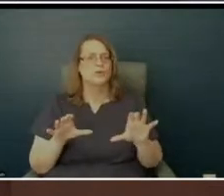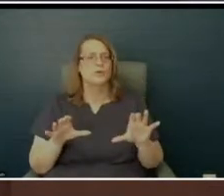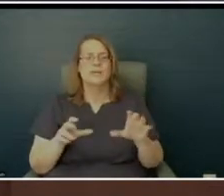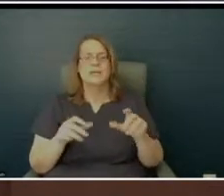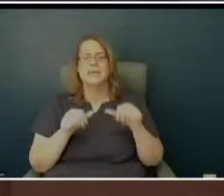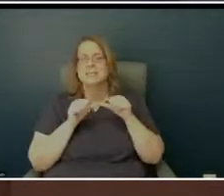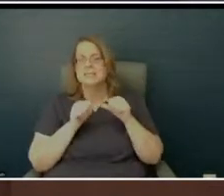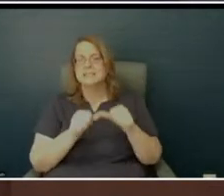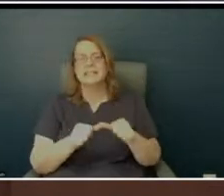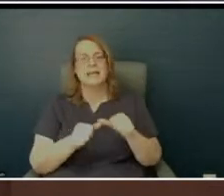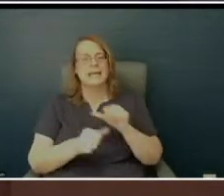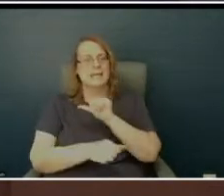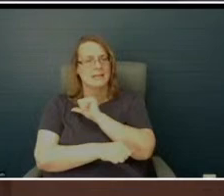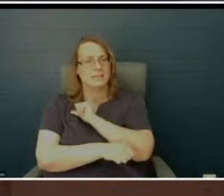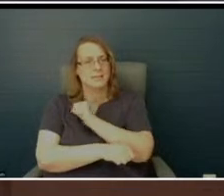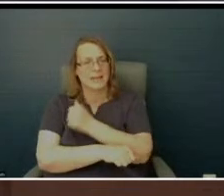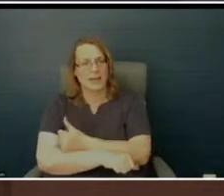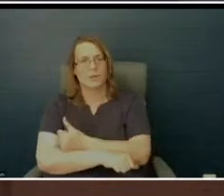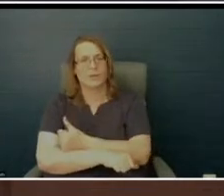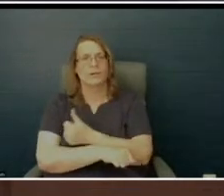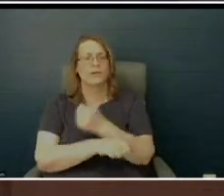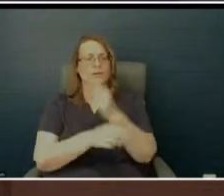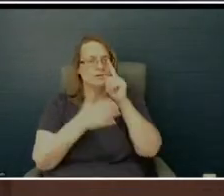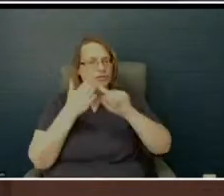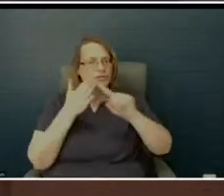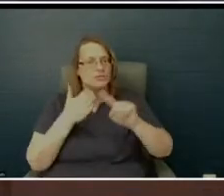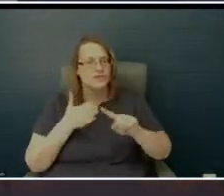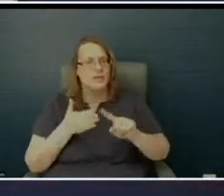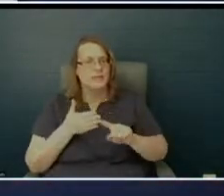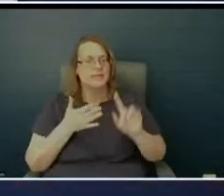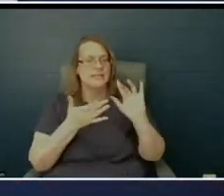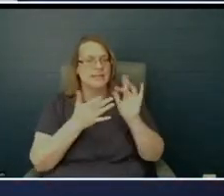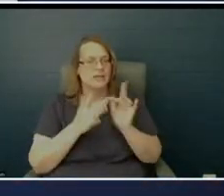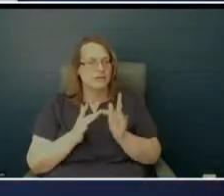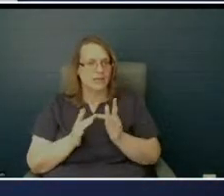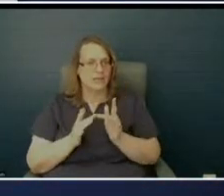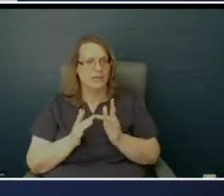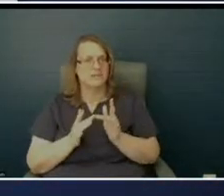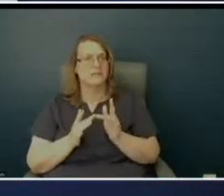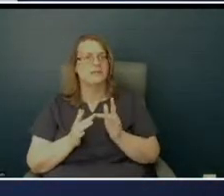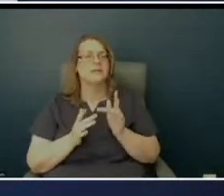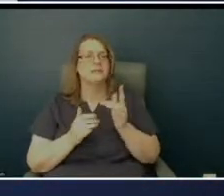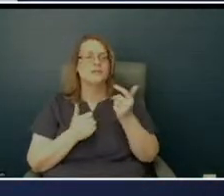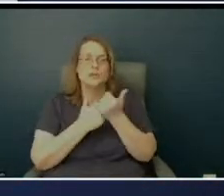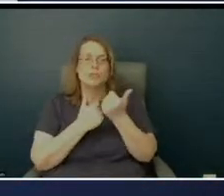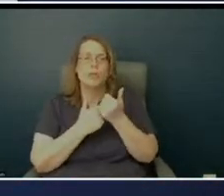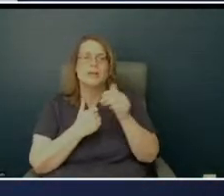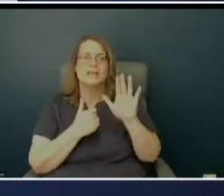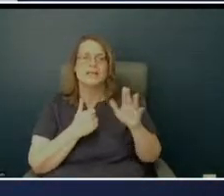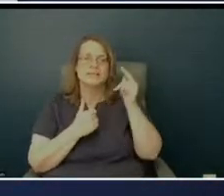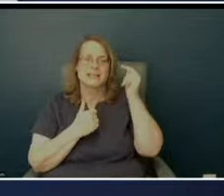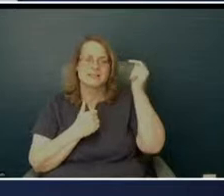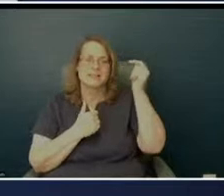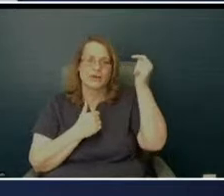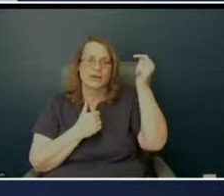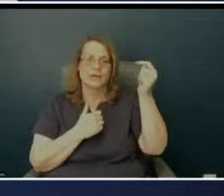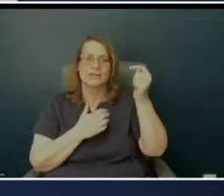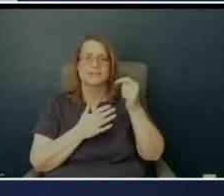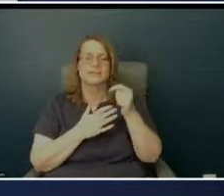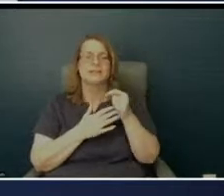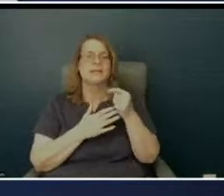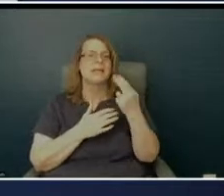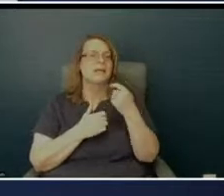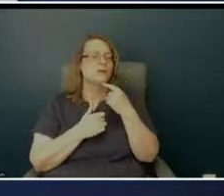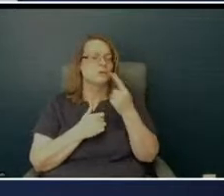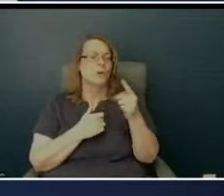the internet to support his conspiracy theories shown here, as he told Mr. Donahue in that